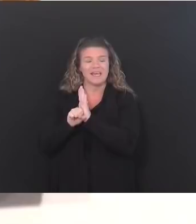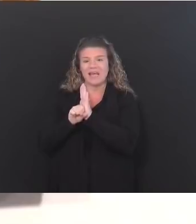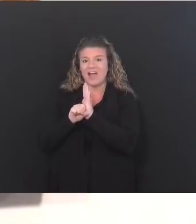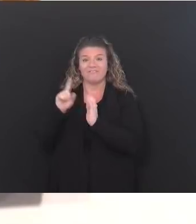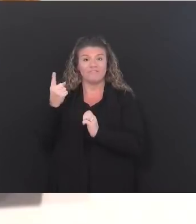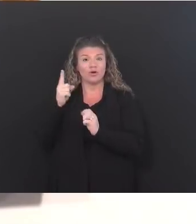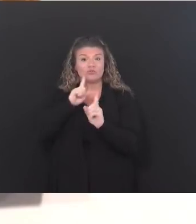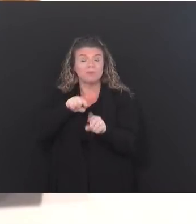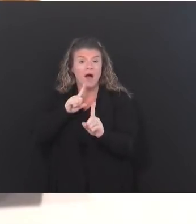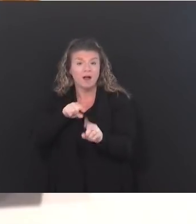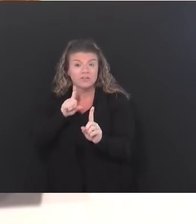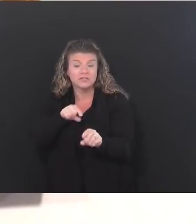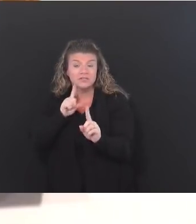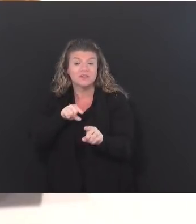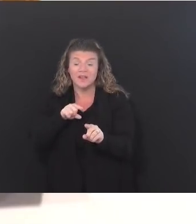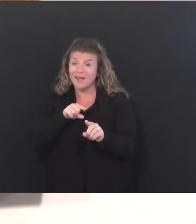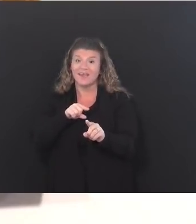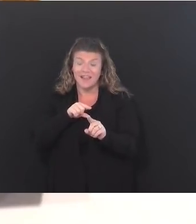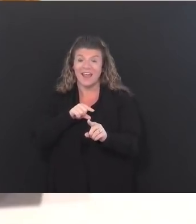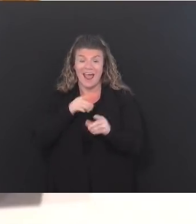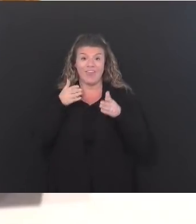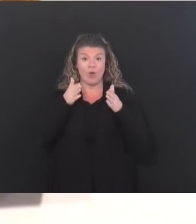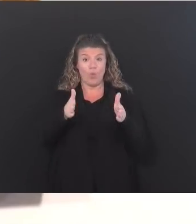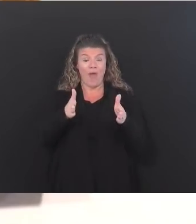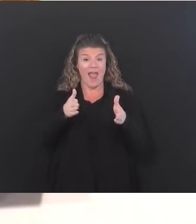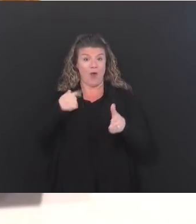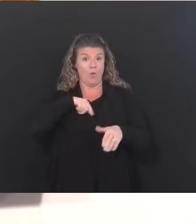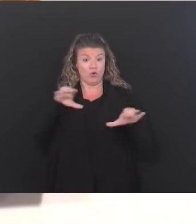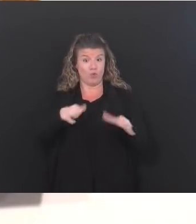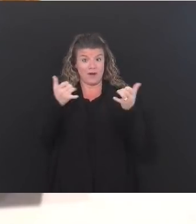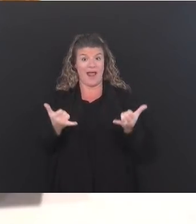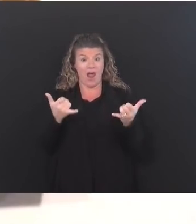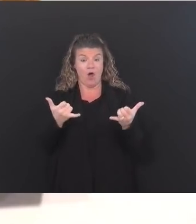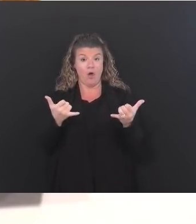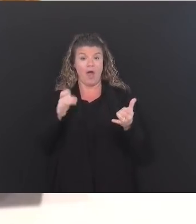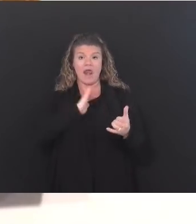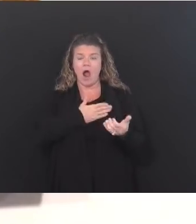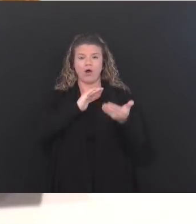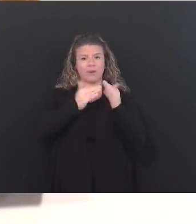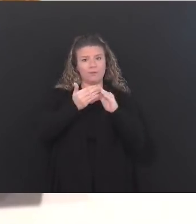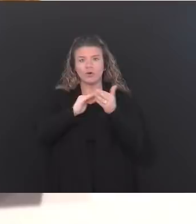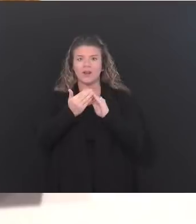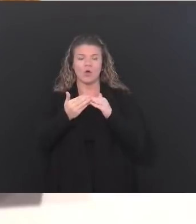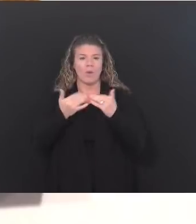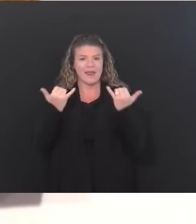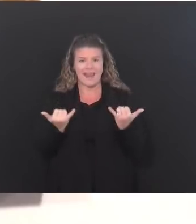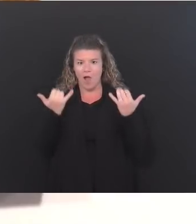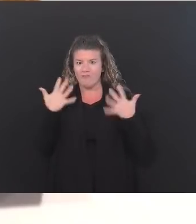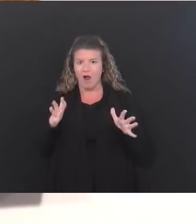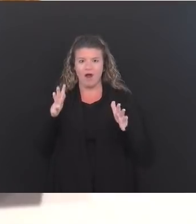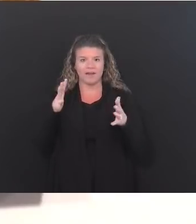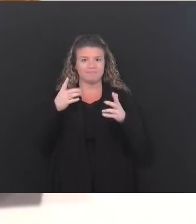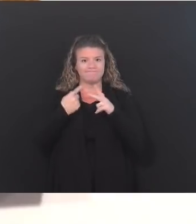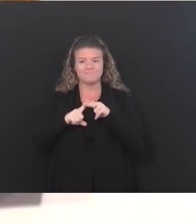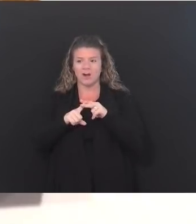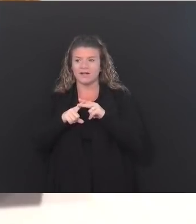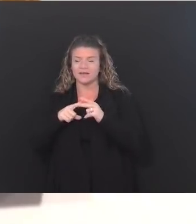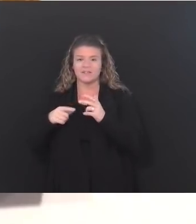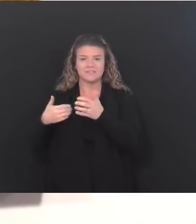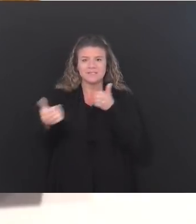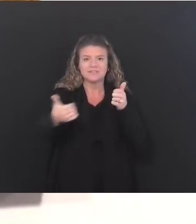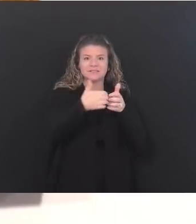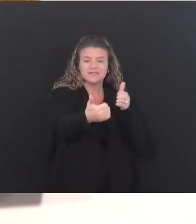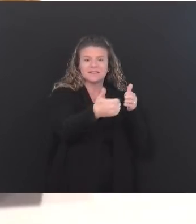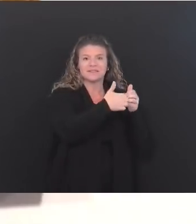first responders. And I think the way that we're going and the community that we have around social